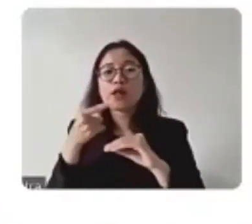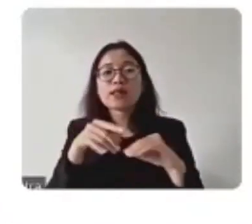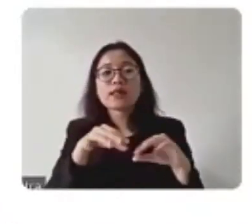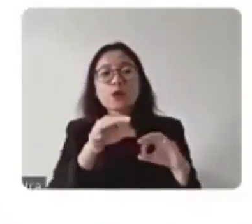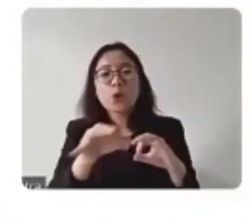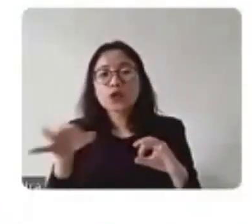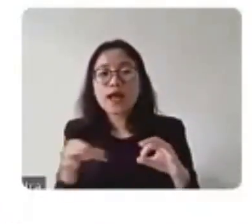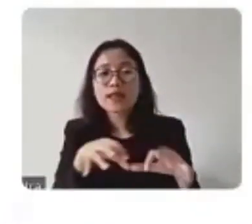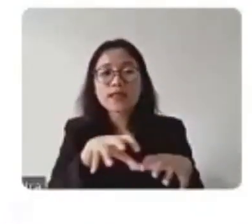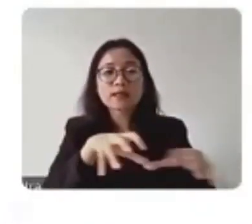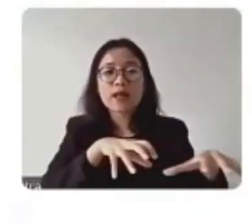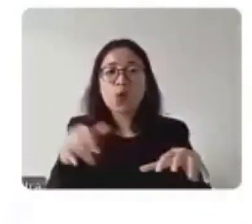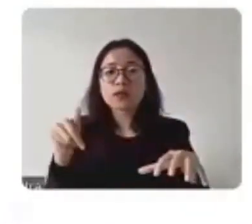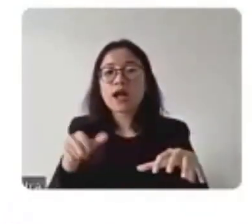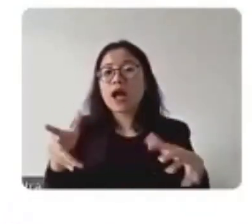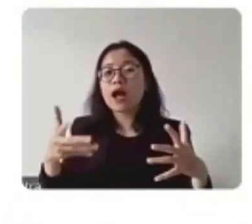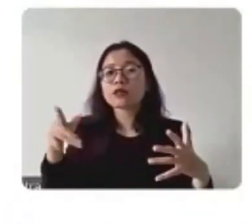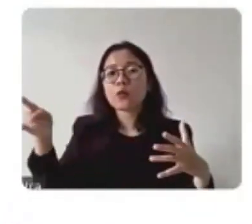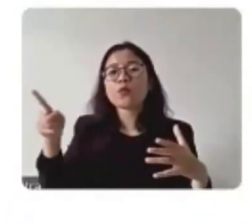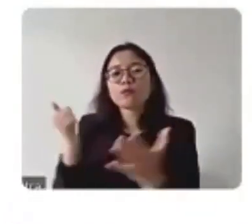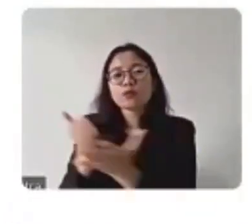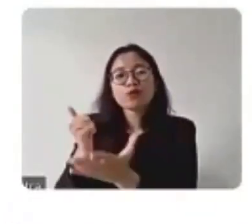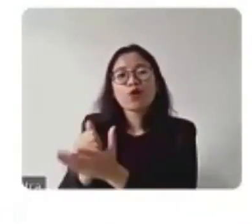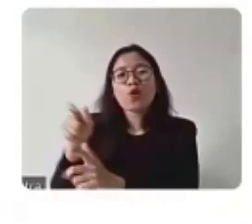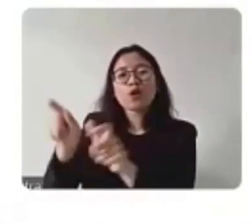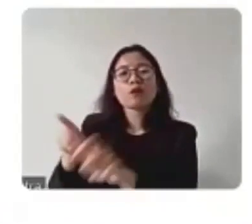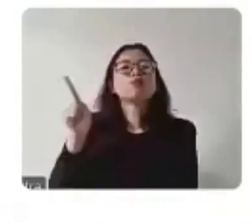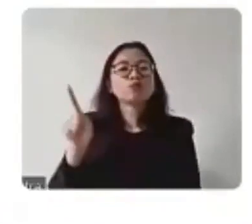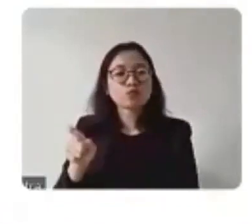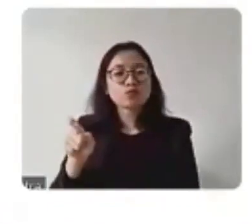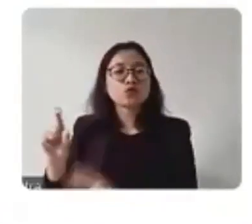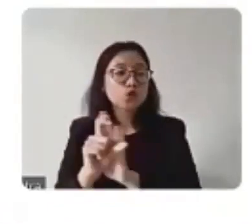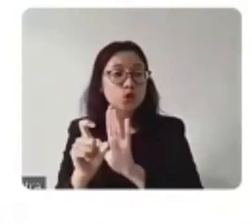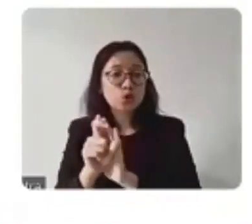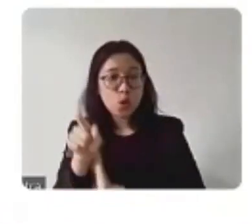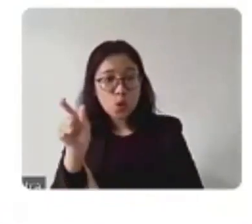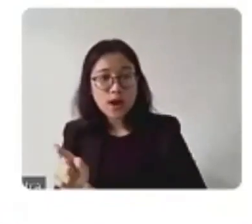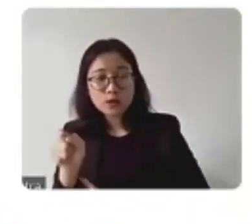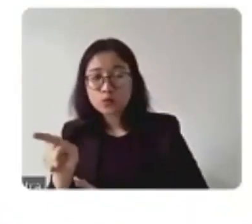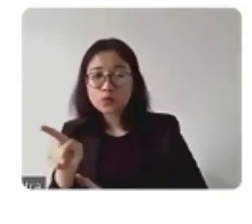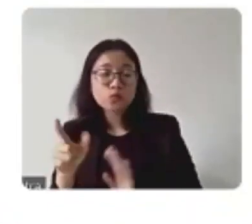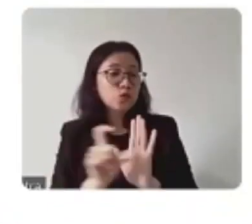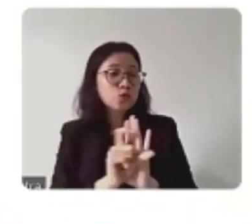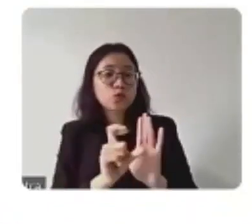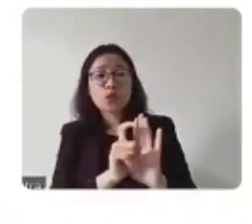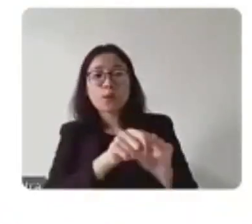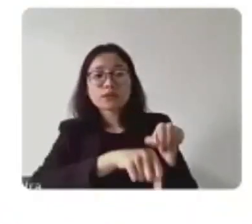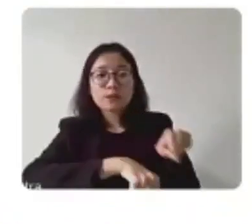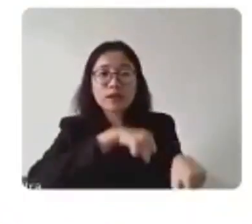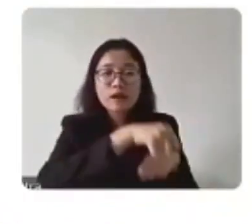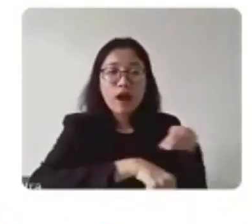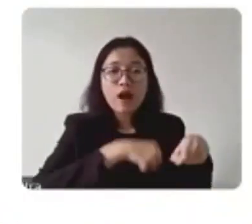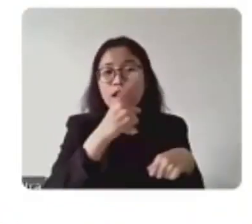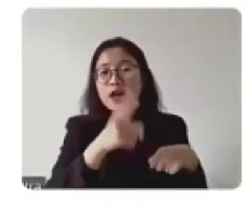in, bus rapid transit, or other types of transportation, but this is being done in a way that